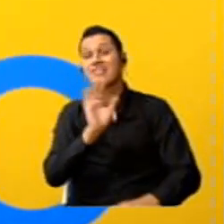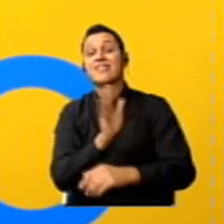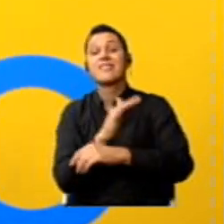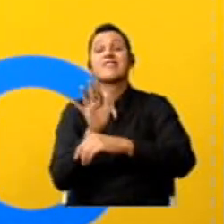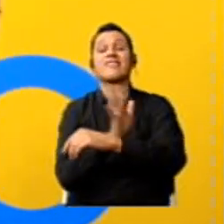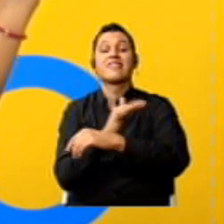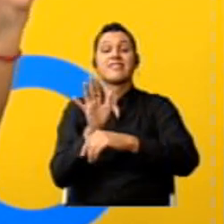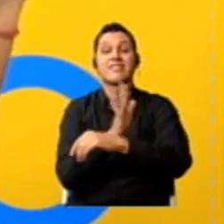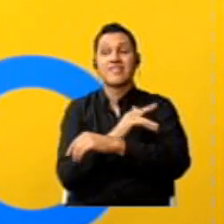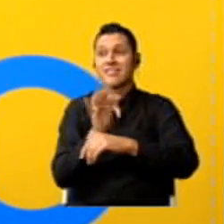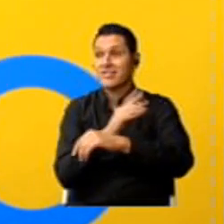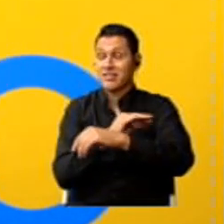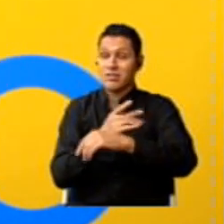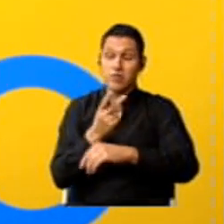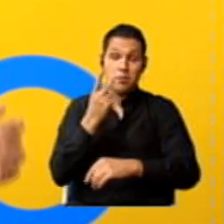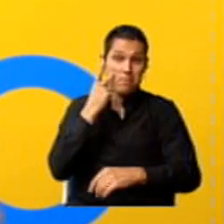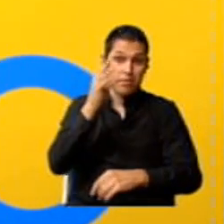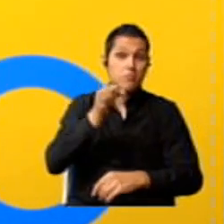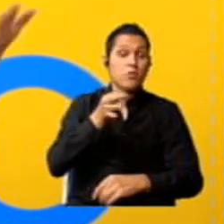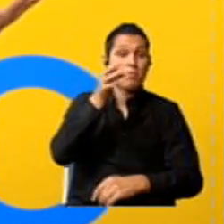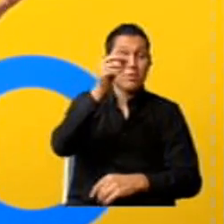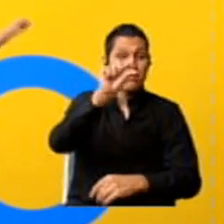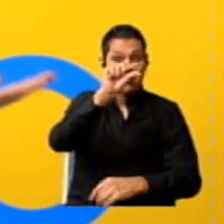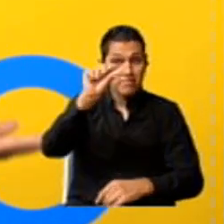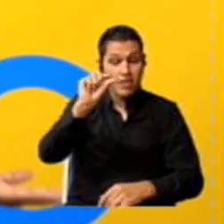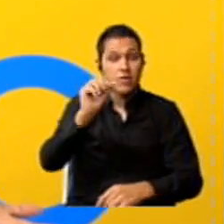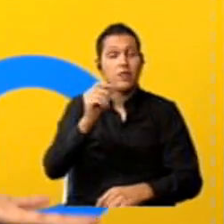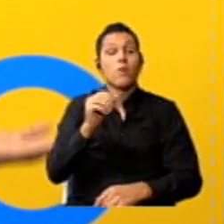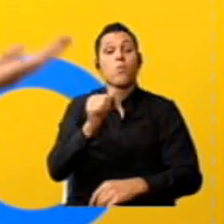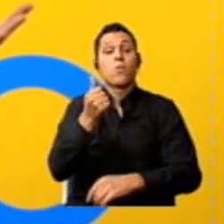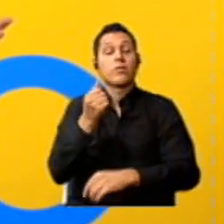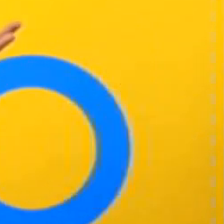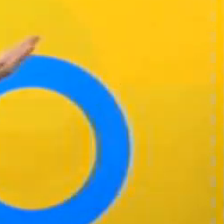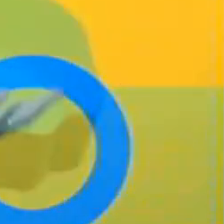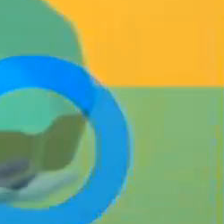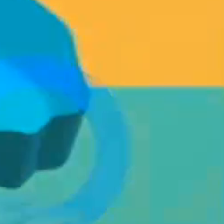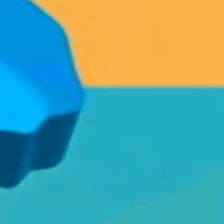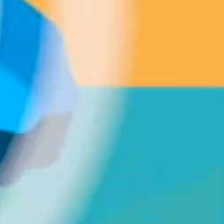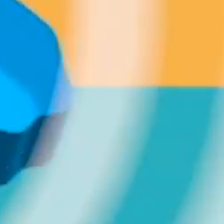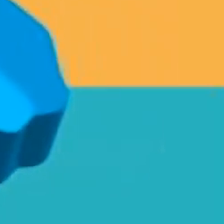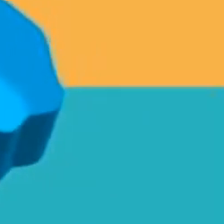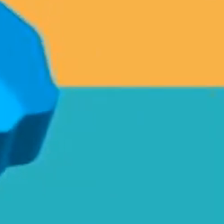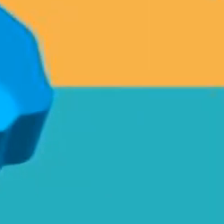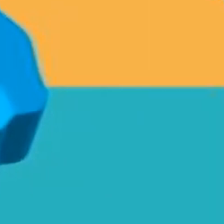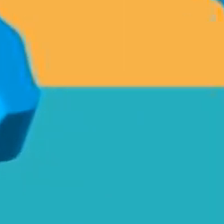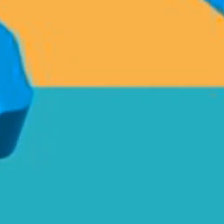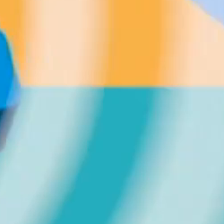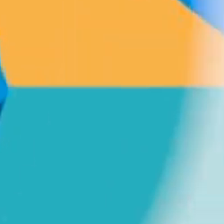Let's have a look at another song.